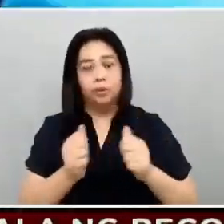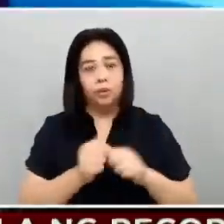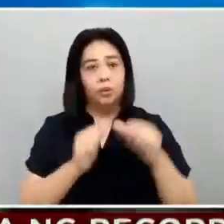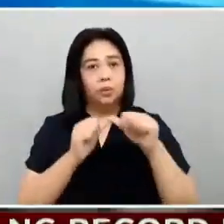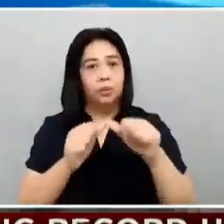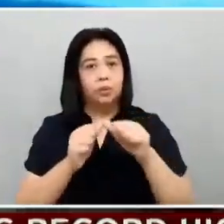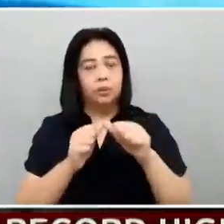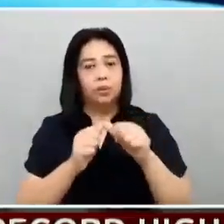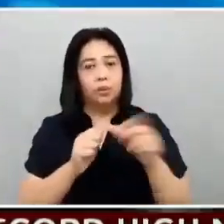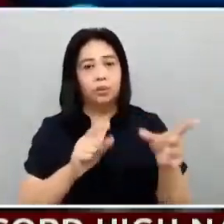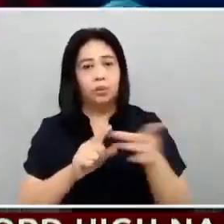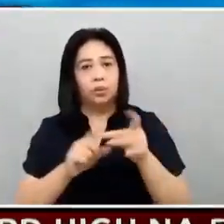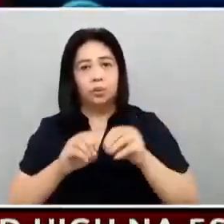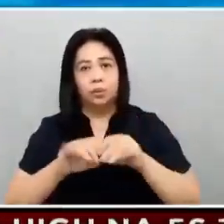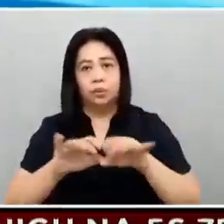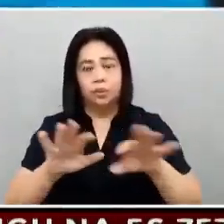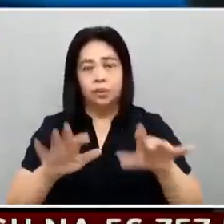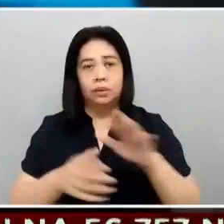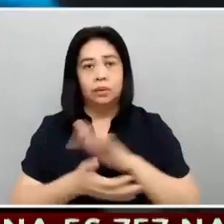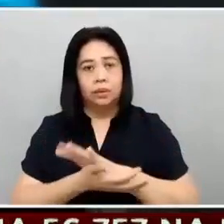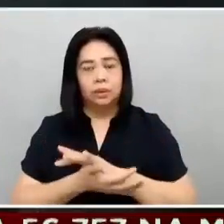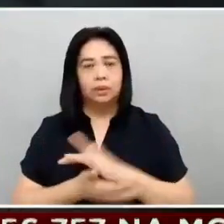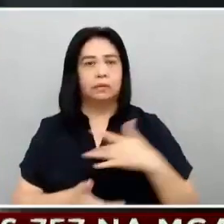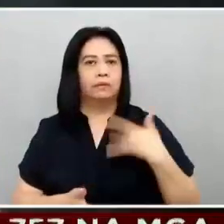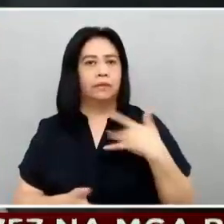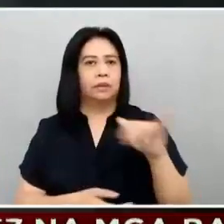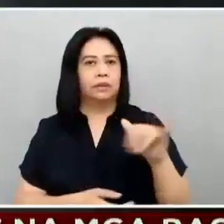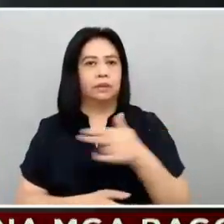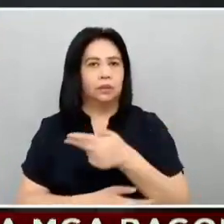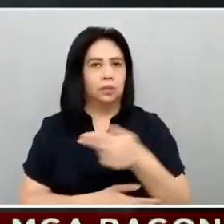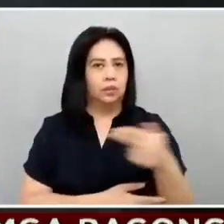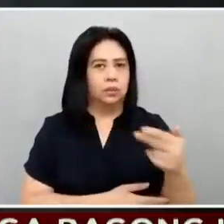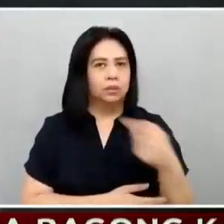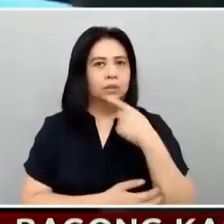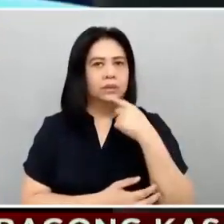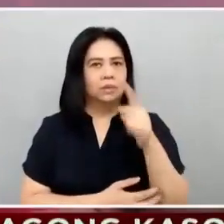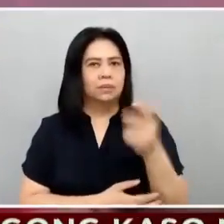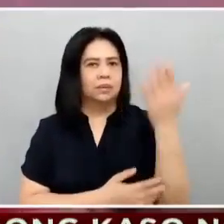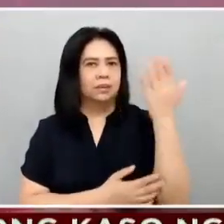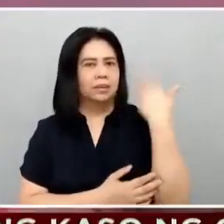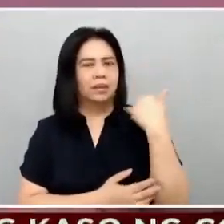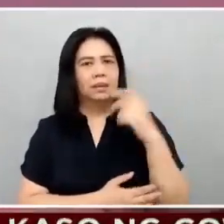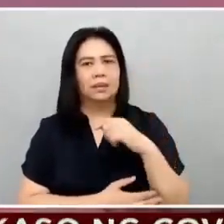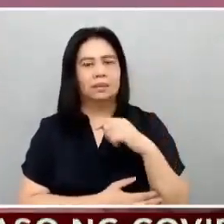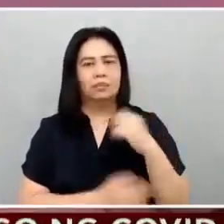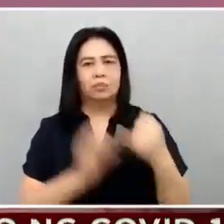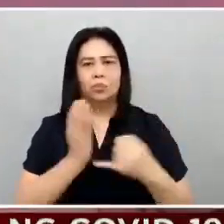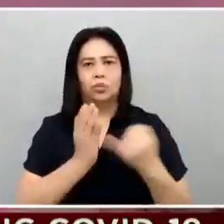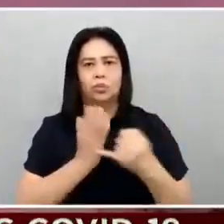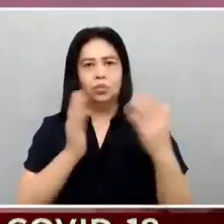ng COVID-19, ramdam na rin sa Indonesia ayon sa isang dating mamamahayag. Yeah,